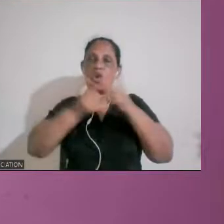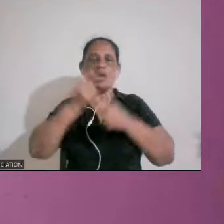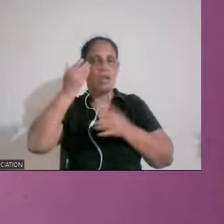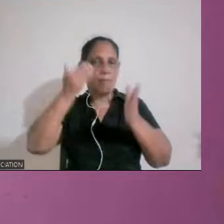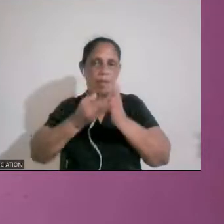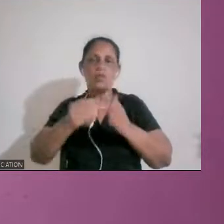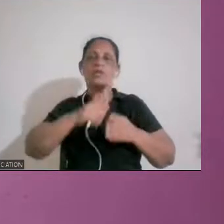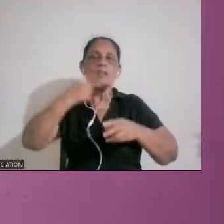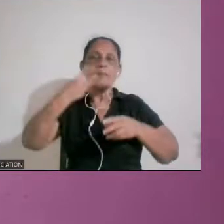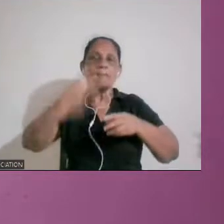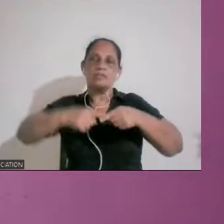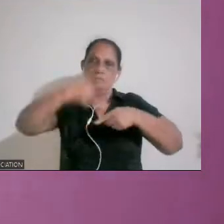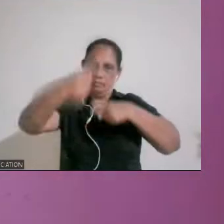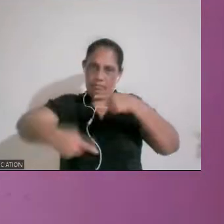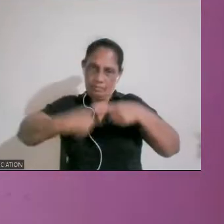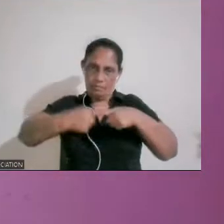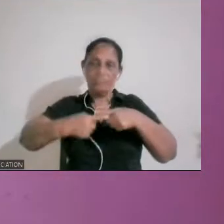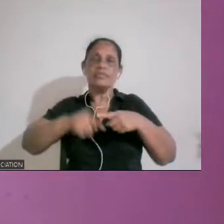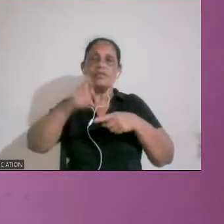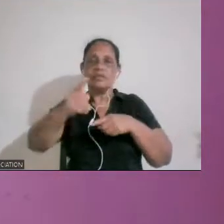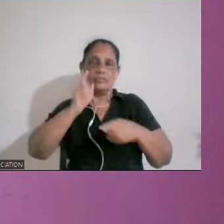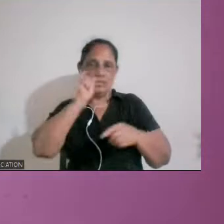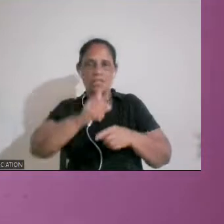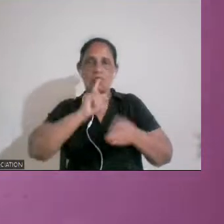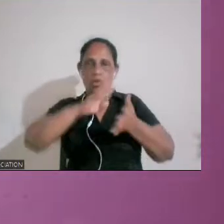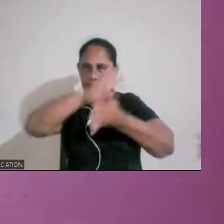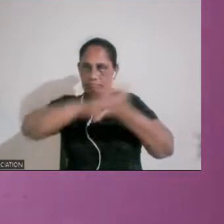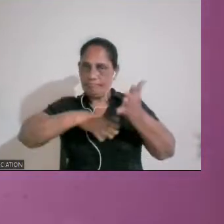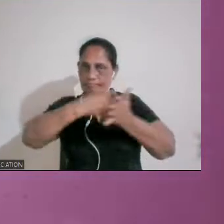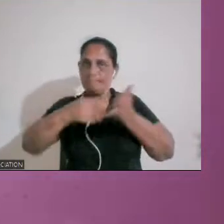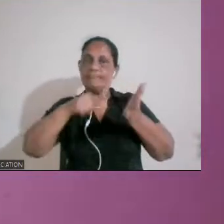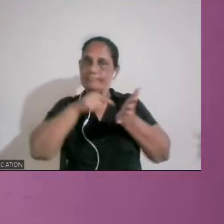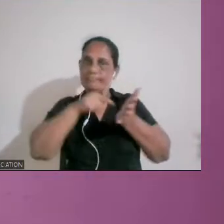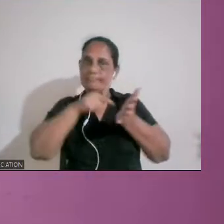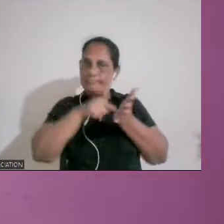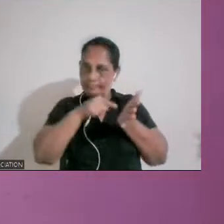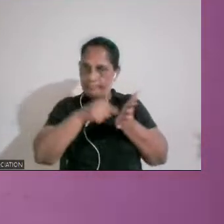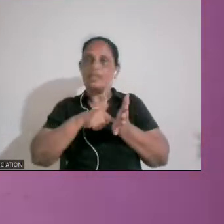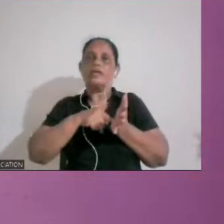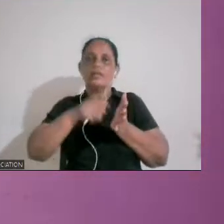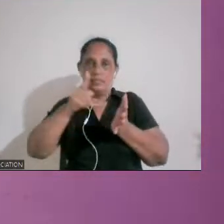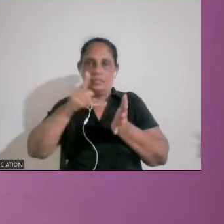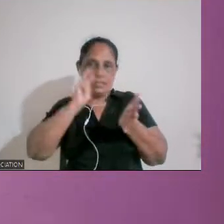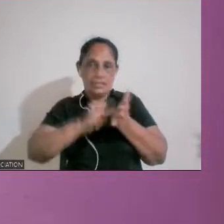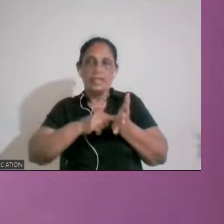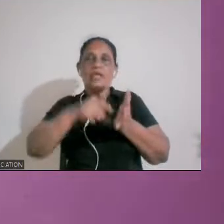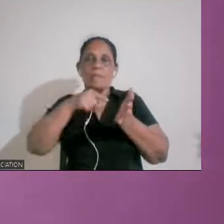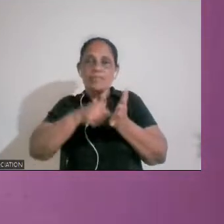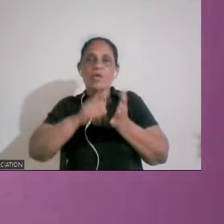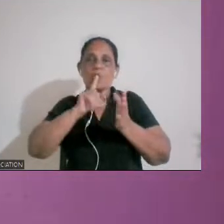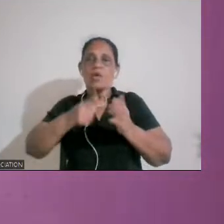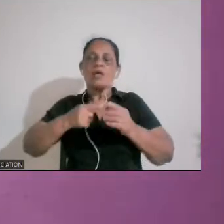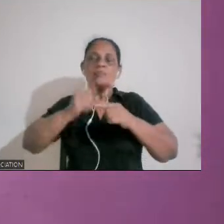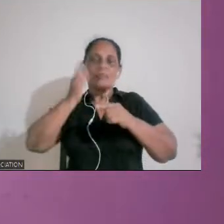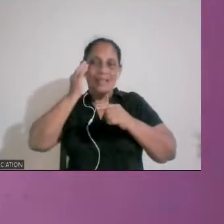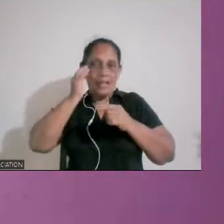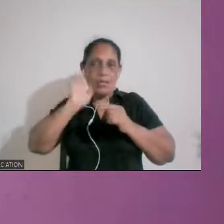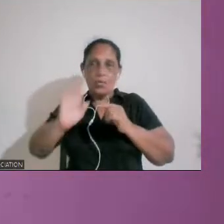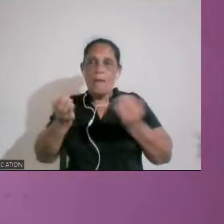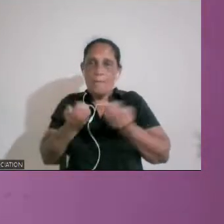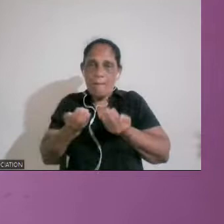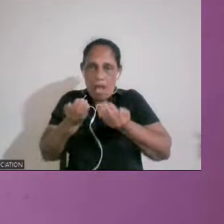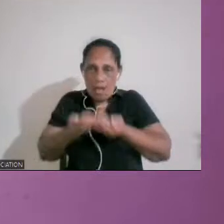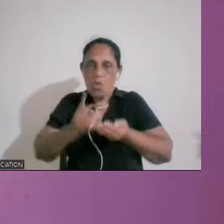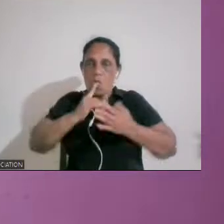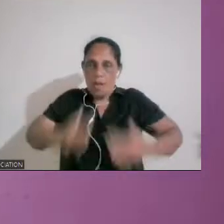So now we're going to talk a little bit about the menstrual cycle. So as you can see from the diagram here, the reproductive system